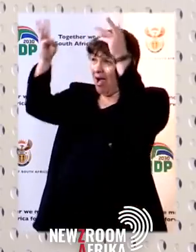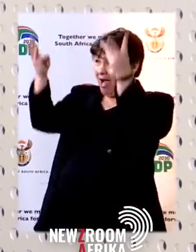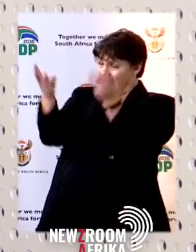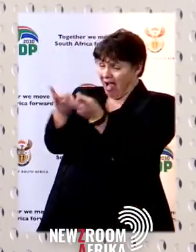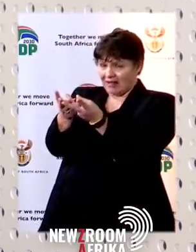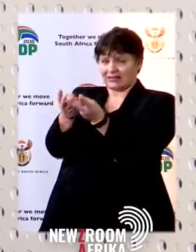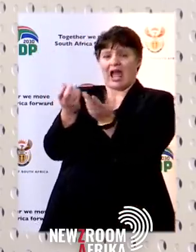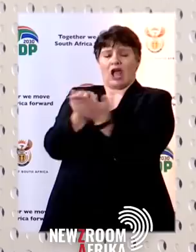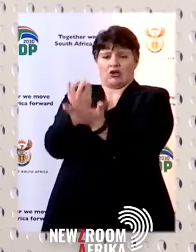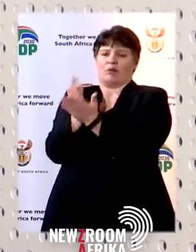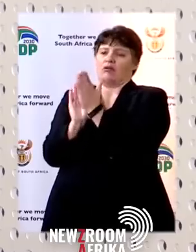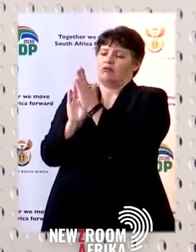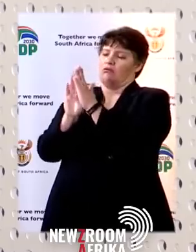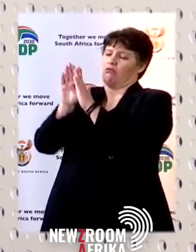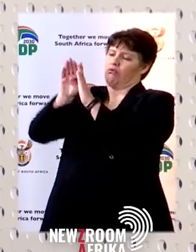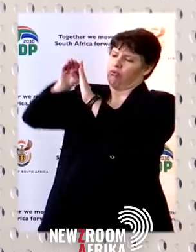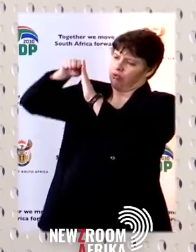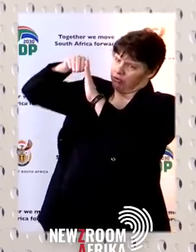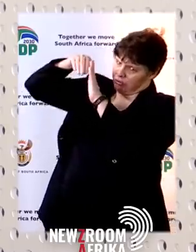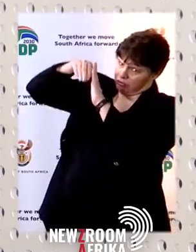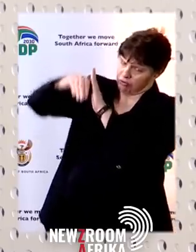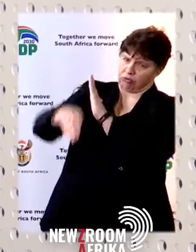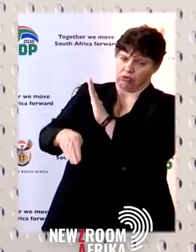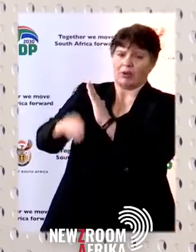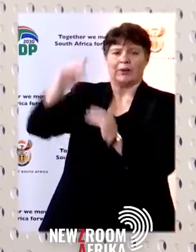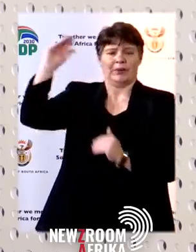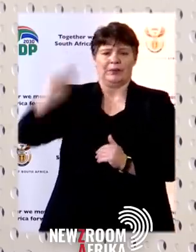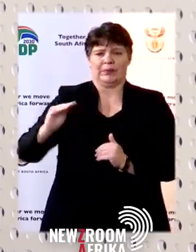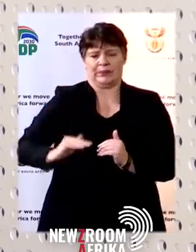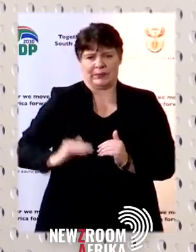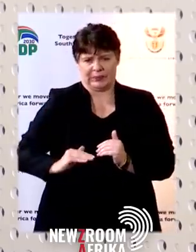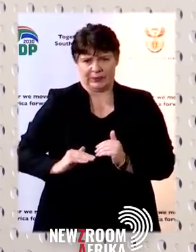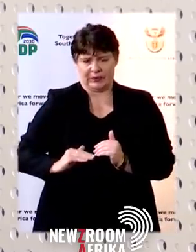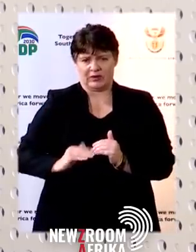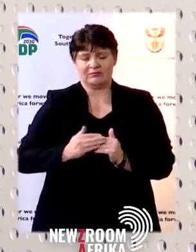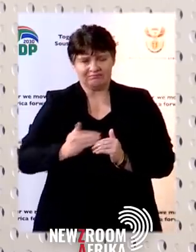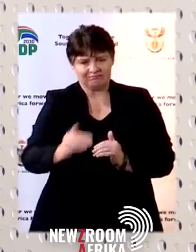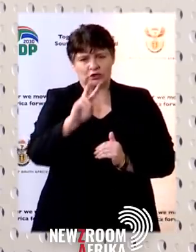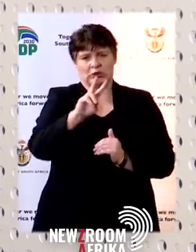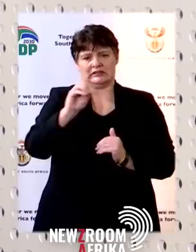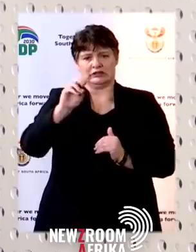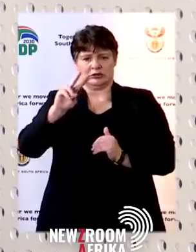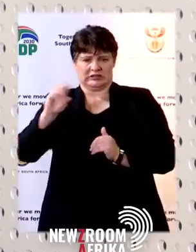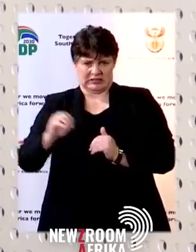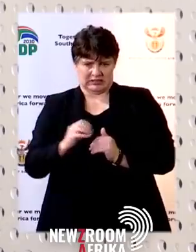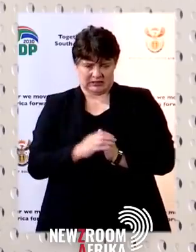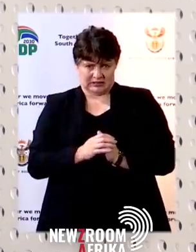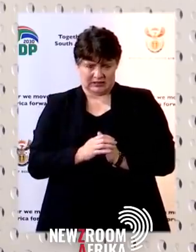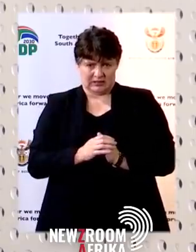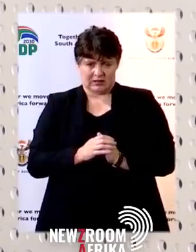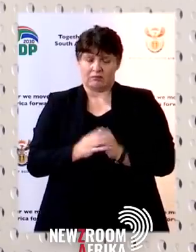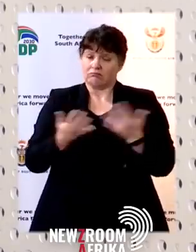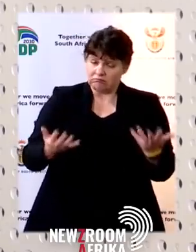expected to be reduced quite substantially during 2020 and rebound